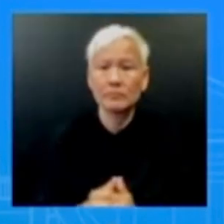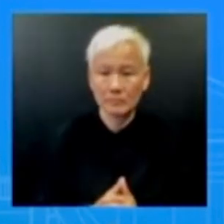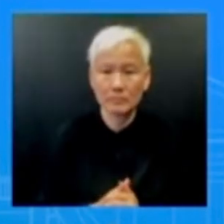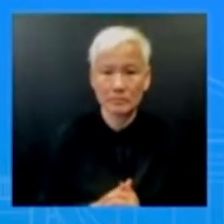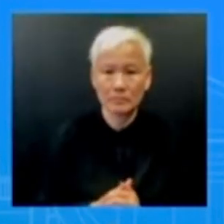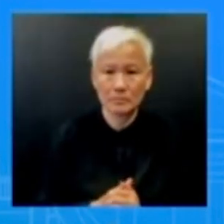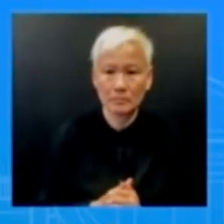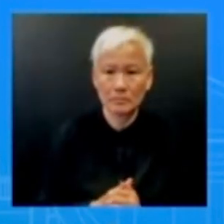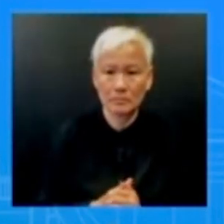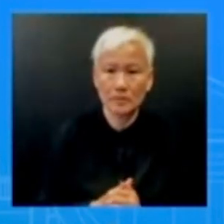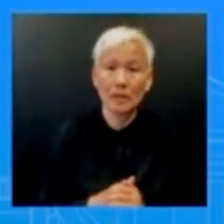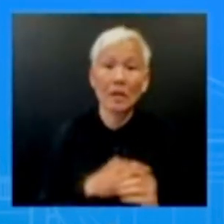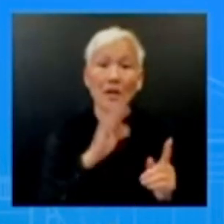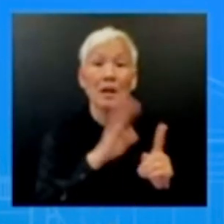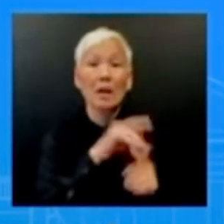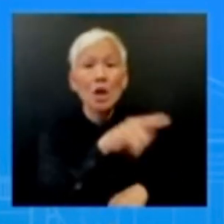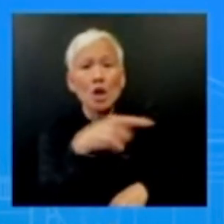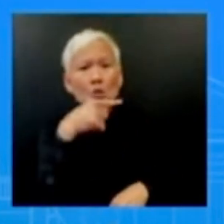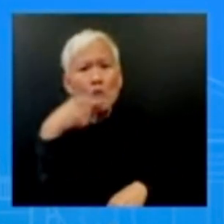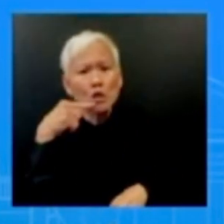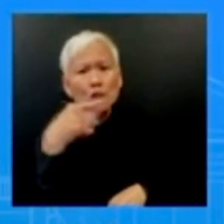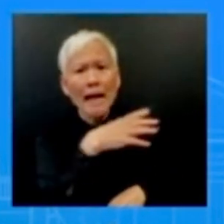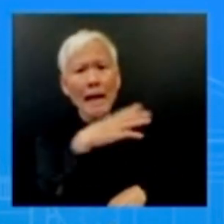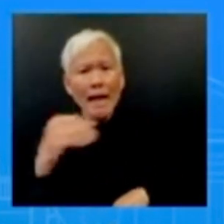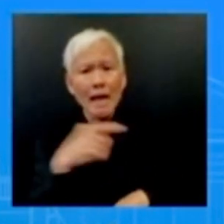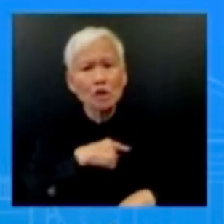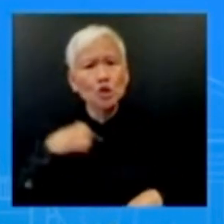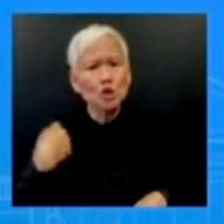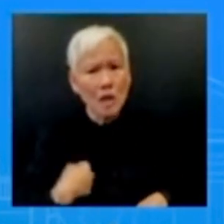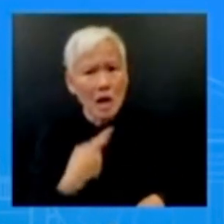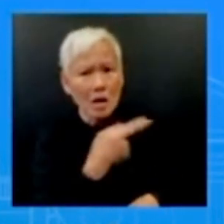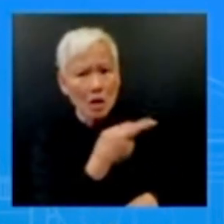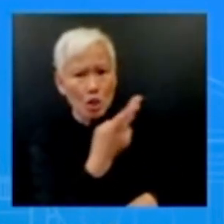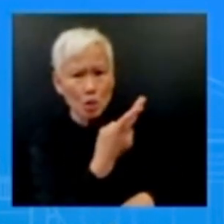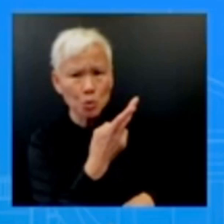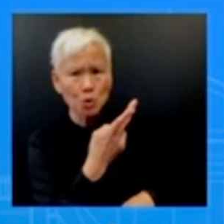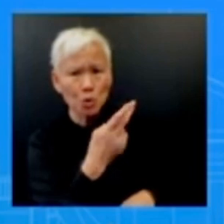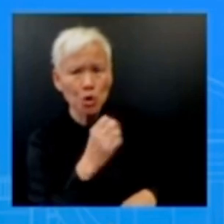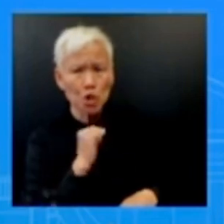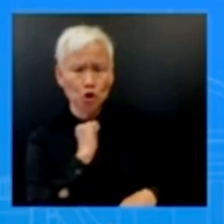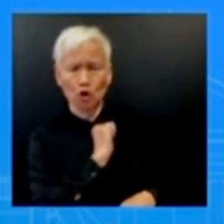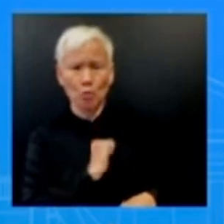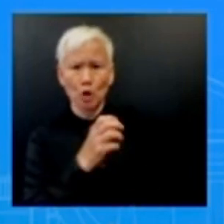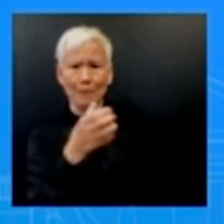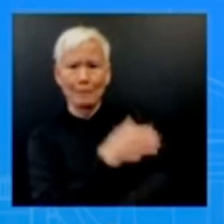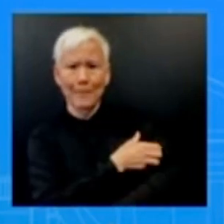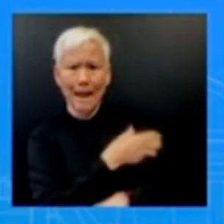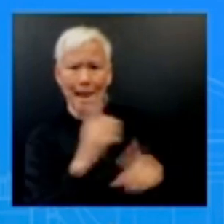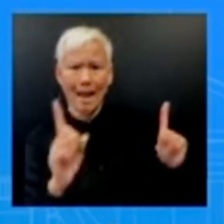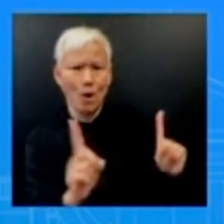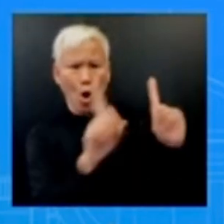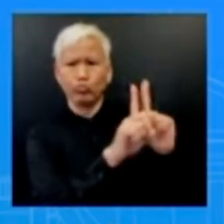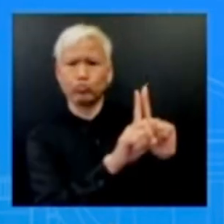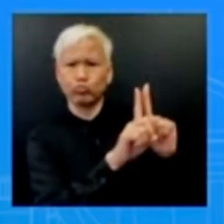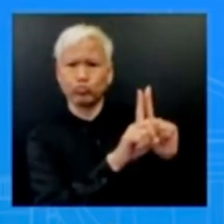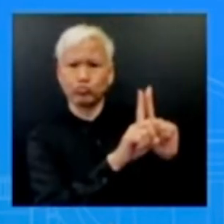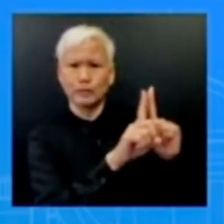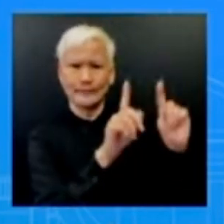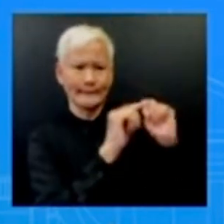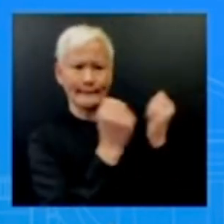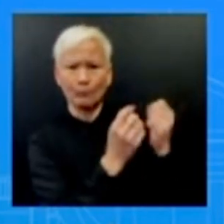it seems like these two superpowers are teaming up now against the U.S. Why did President Biden let this